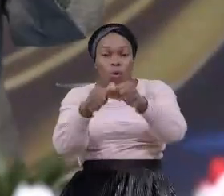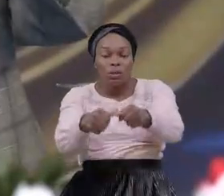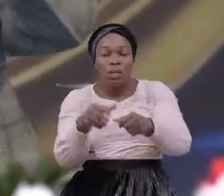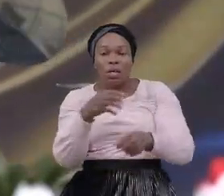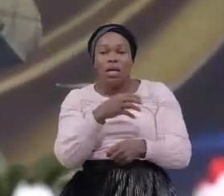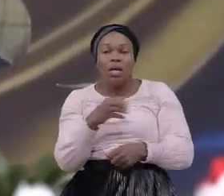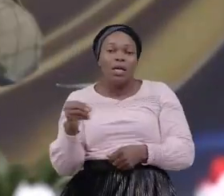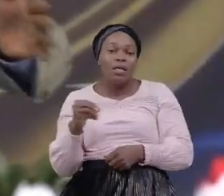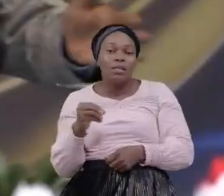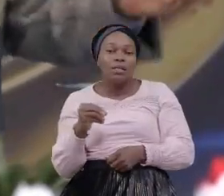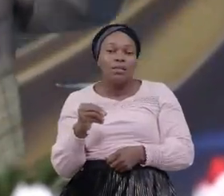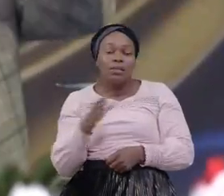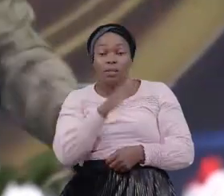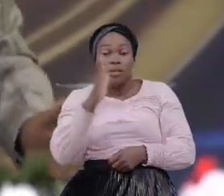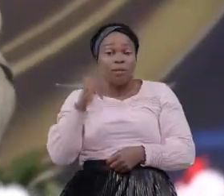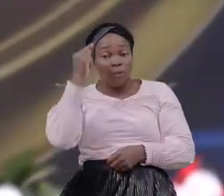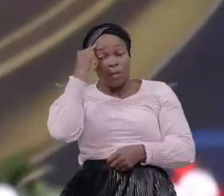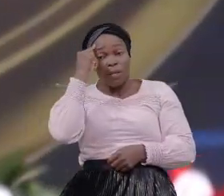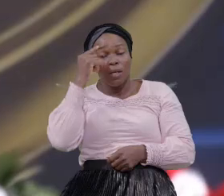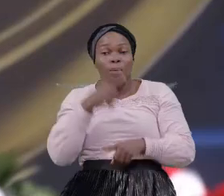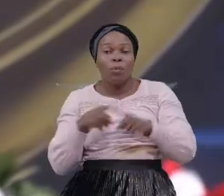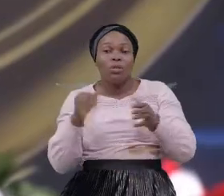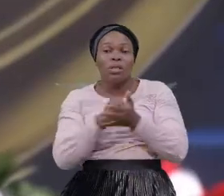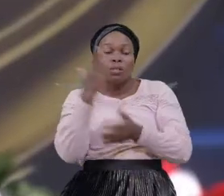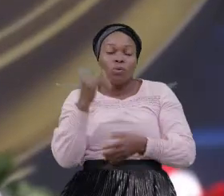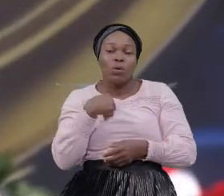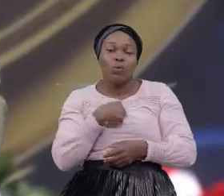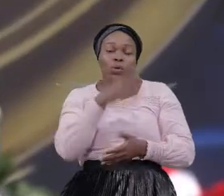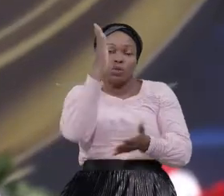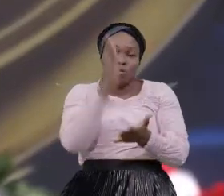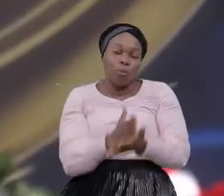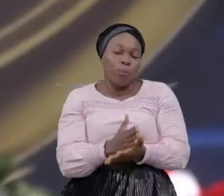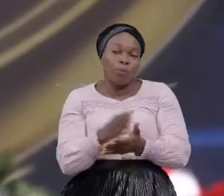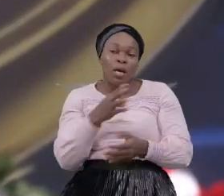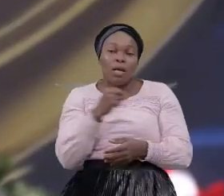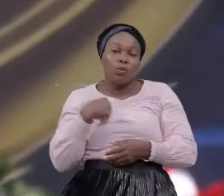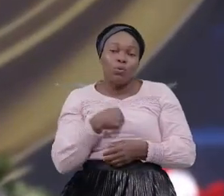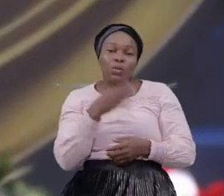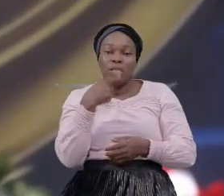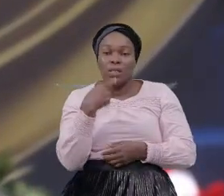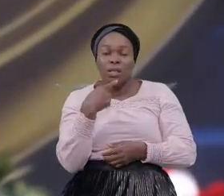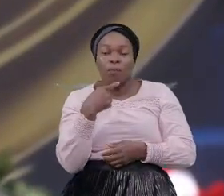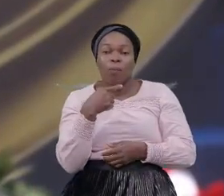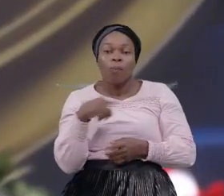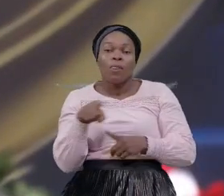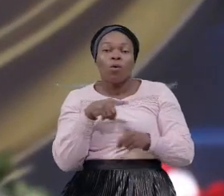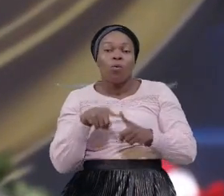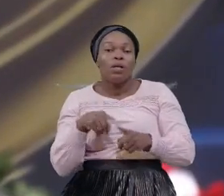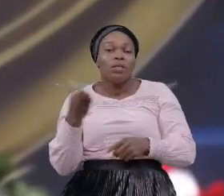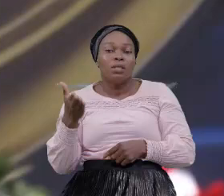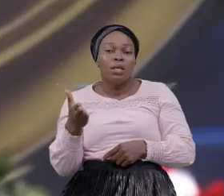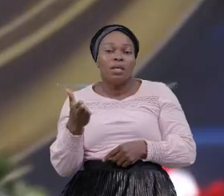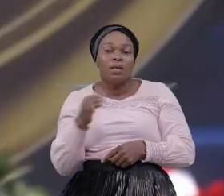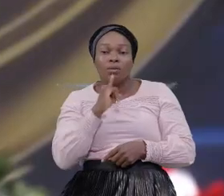always done. That's why we stop and we say we need a rethinking,